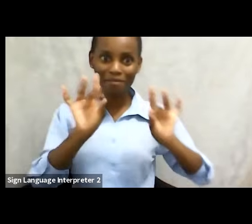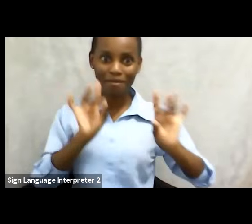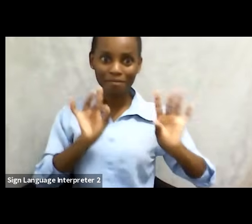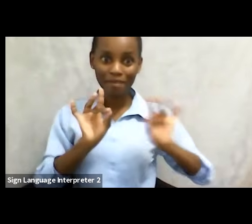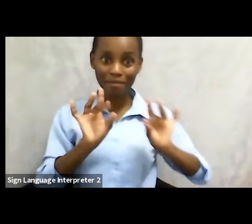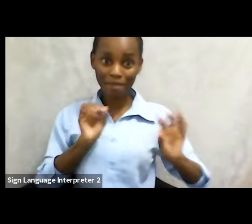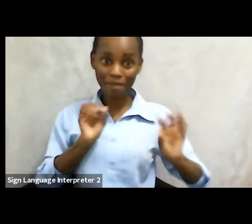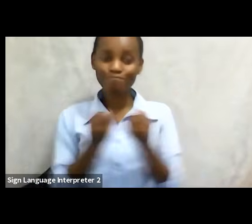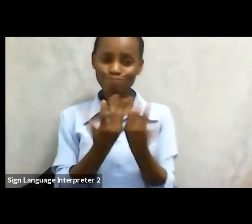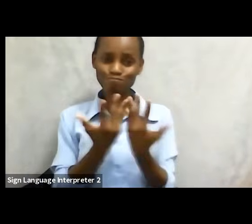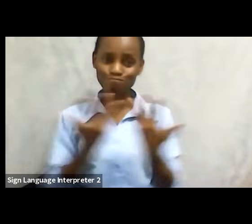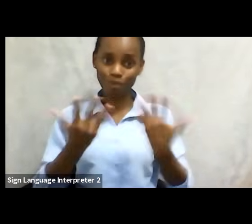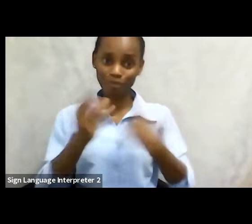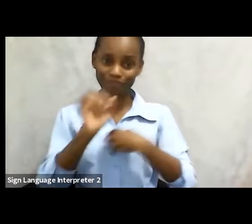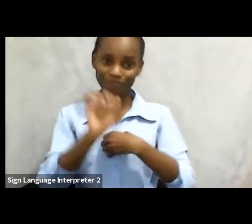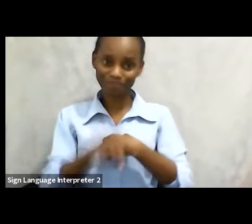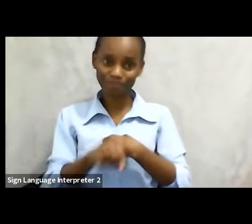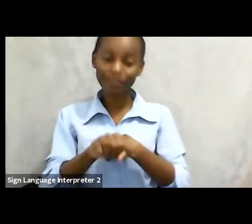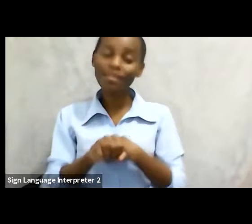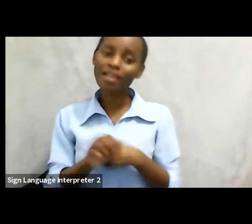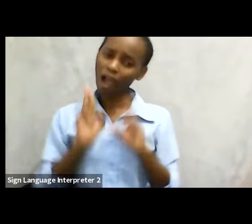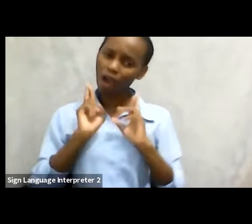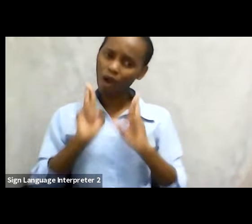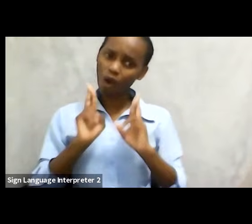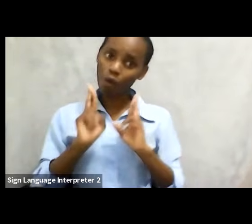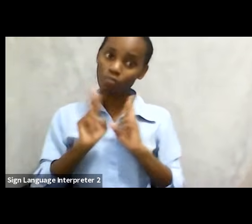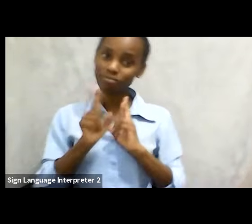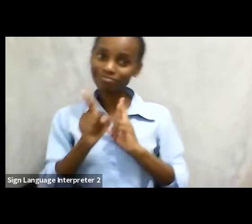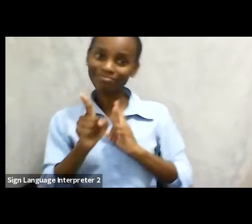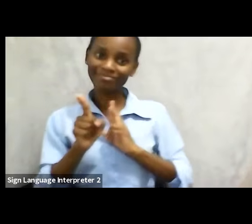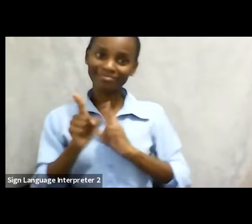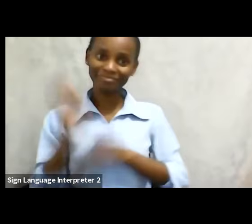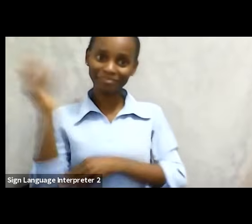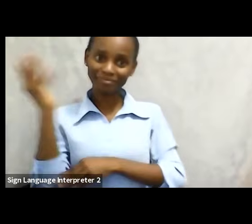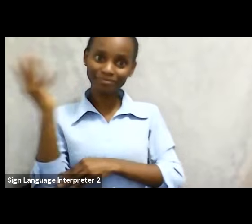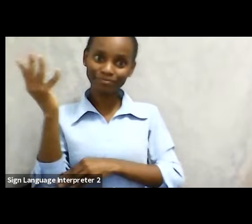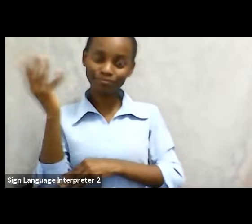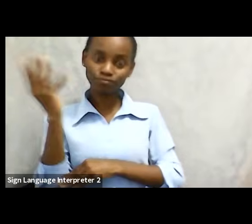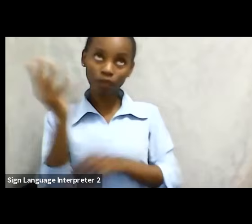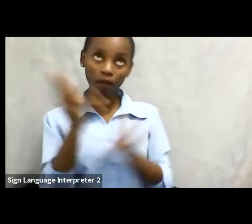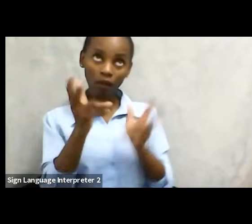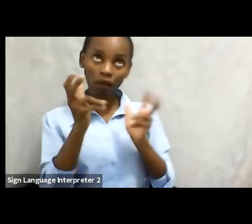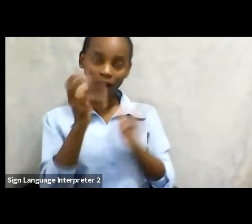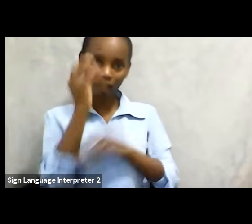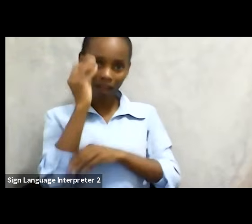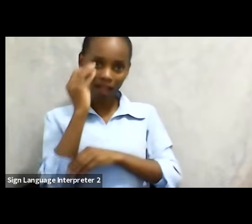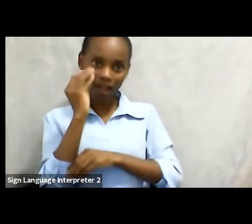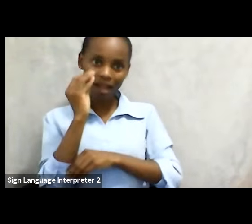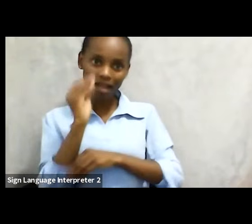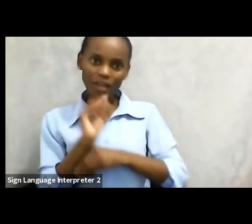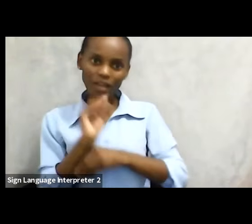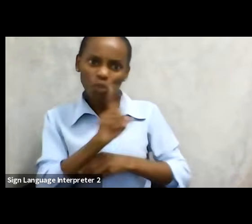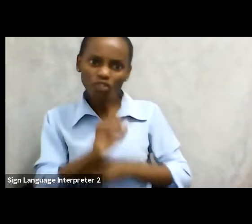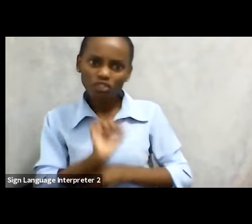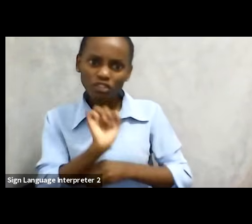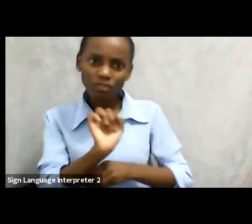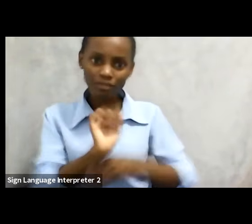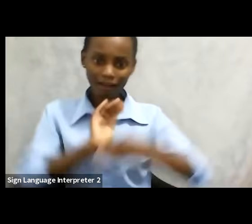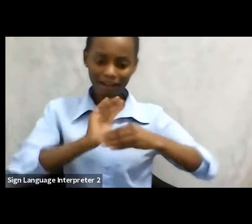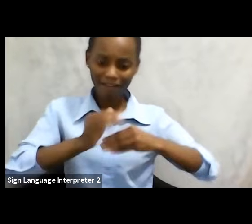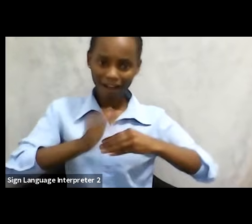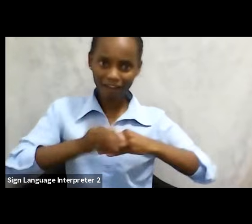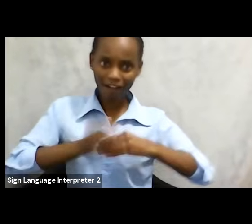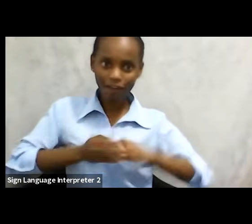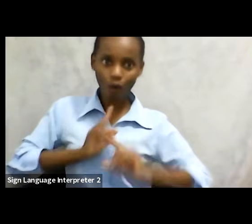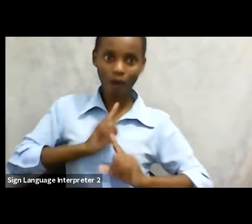something that is in your space. But I would like to take this and highlight